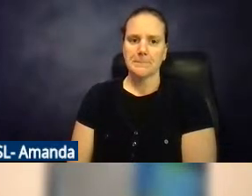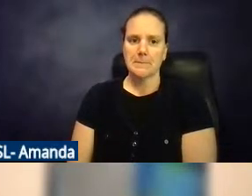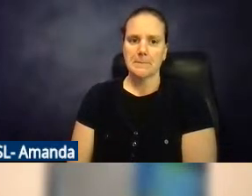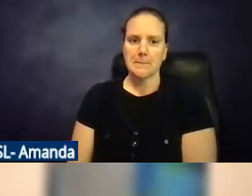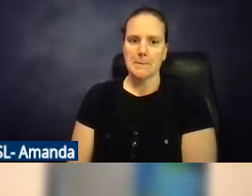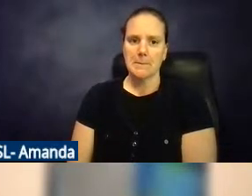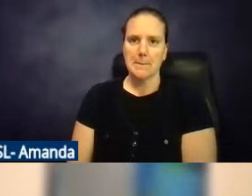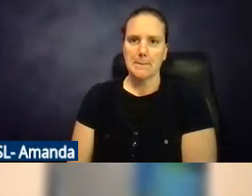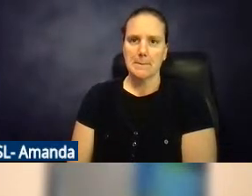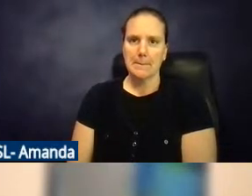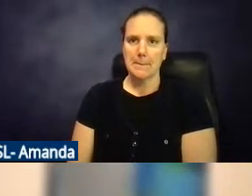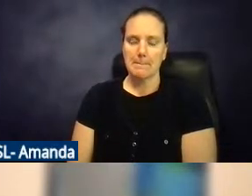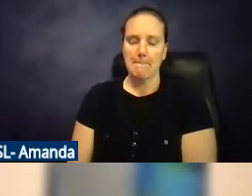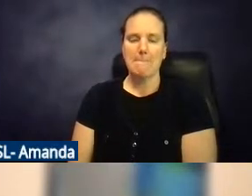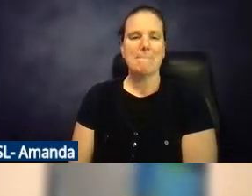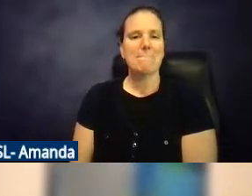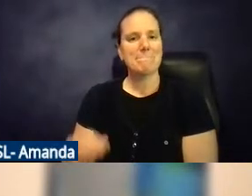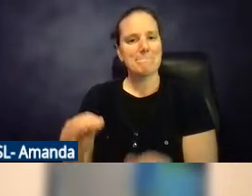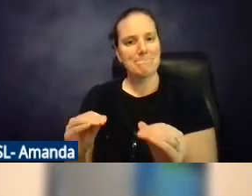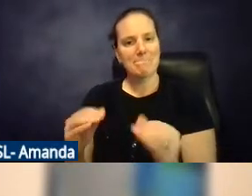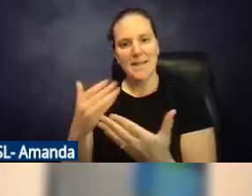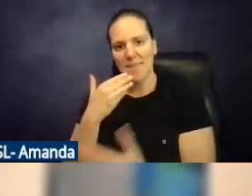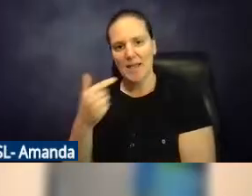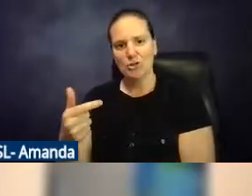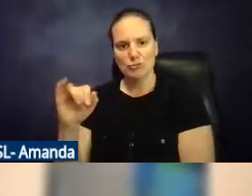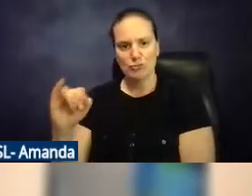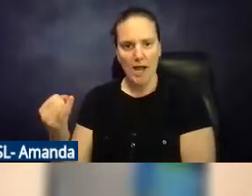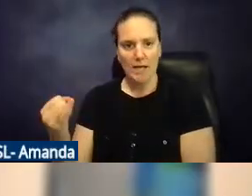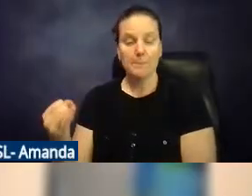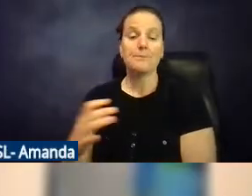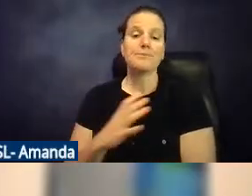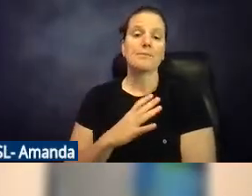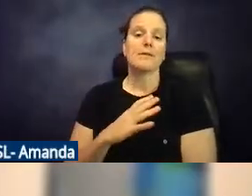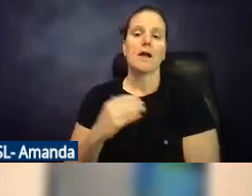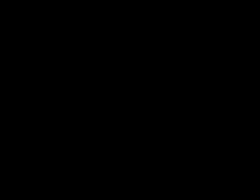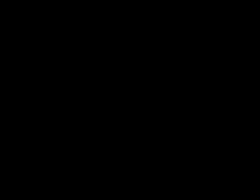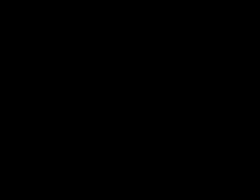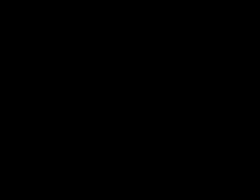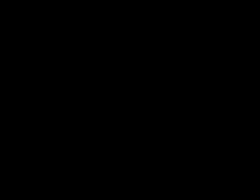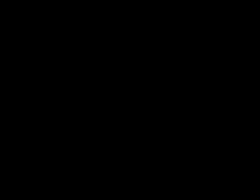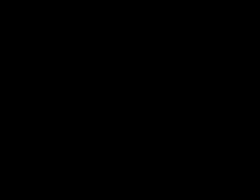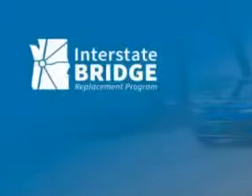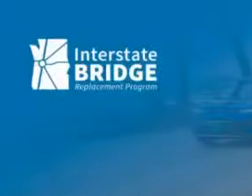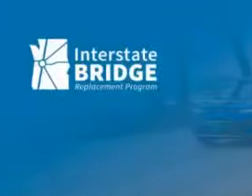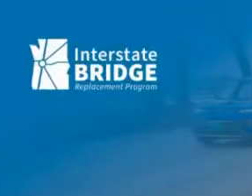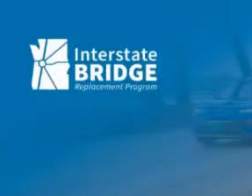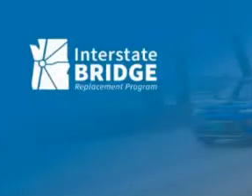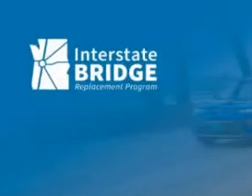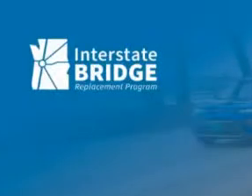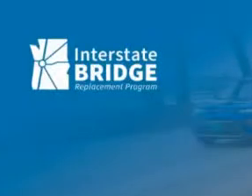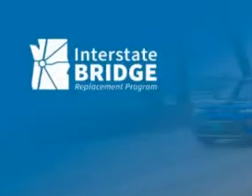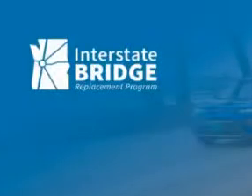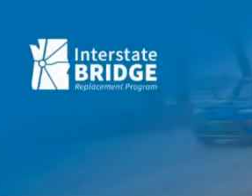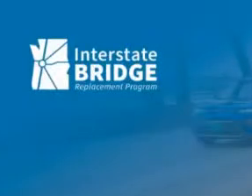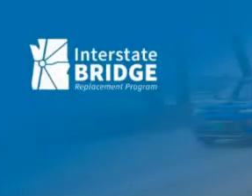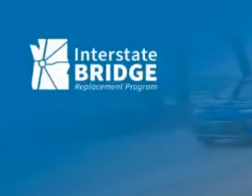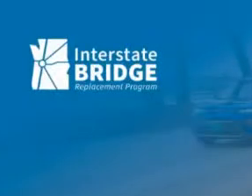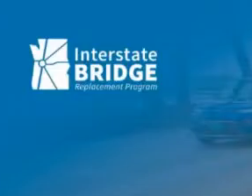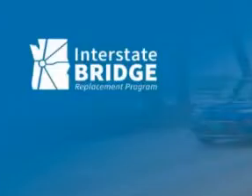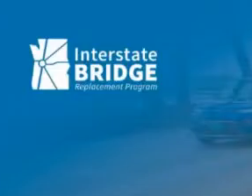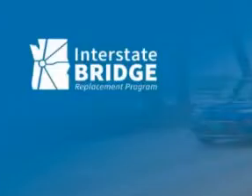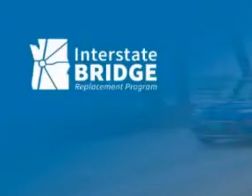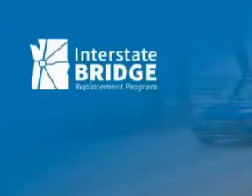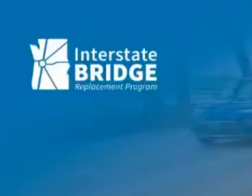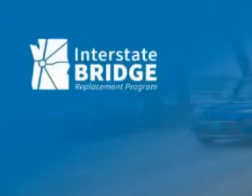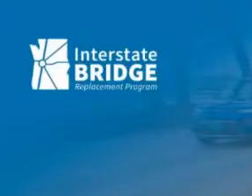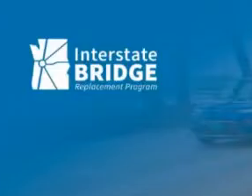All right, seeing none. Thank you, Greg. So we're going to move on to funding and upcoming work. So we've got Frank Green and Ray